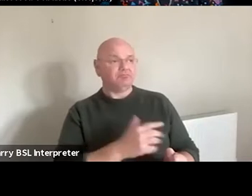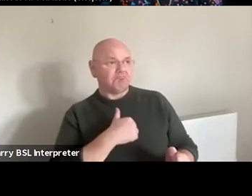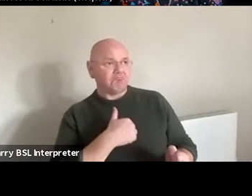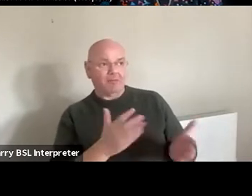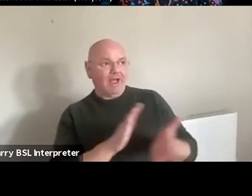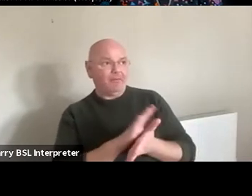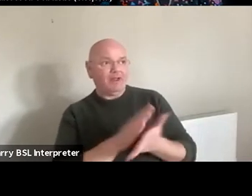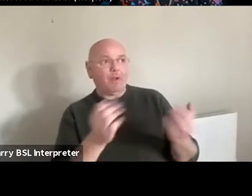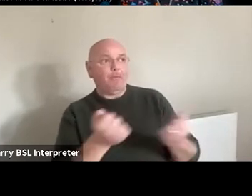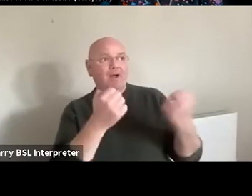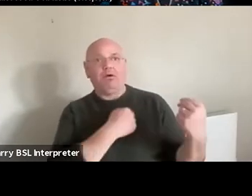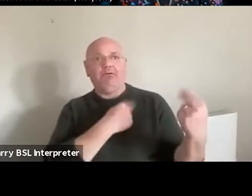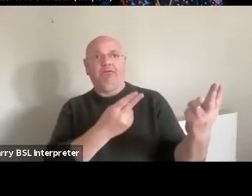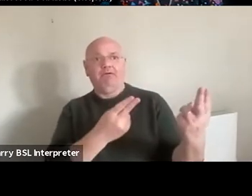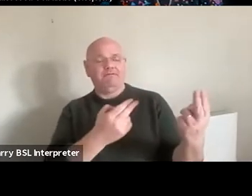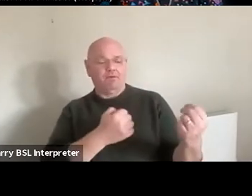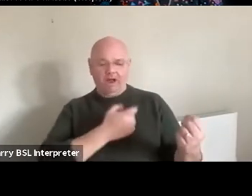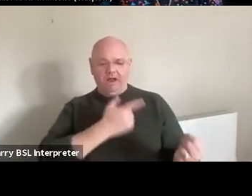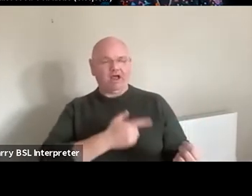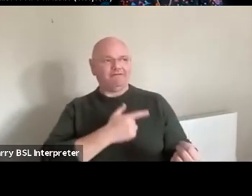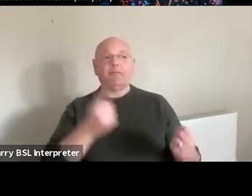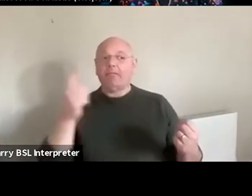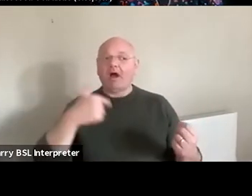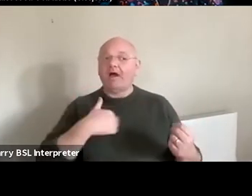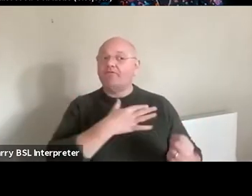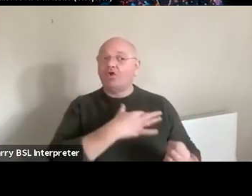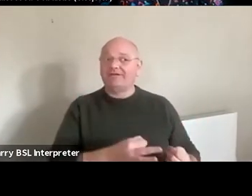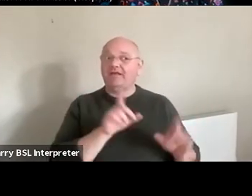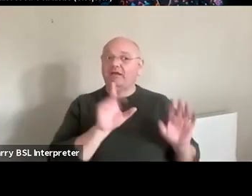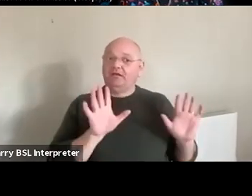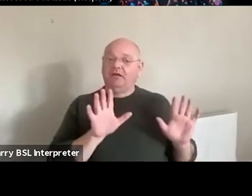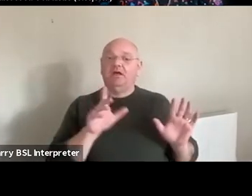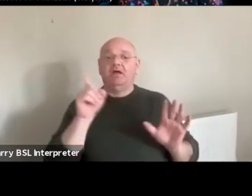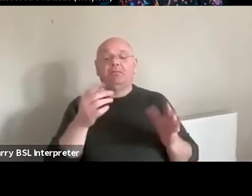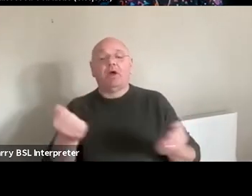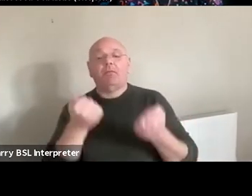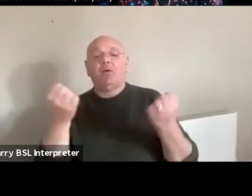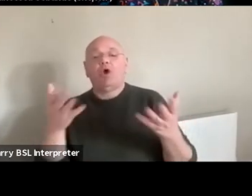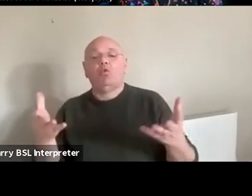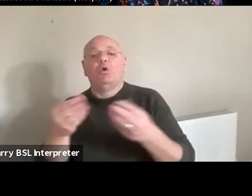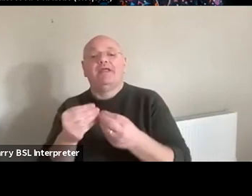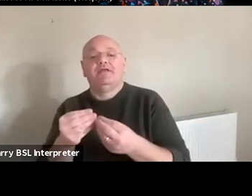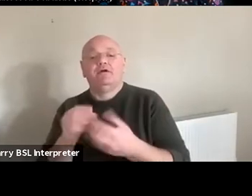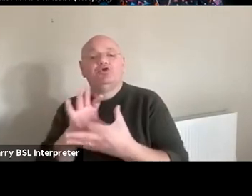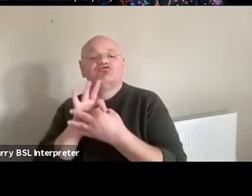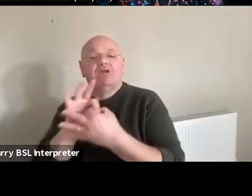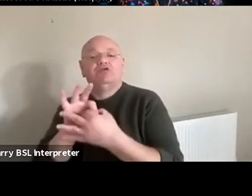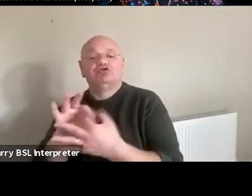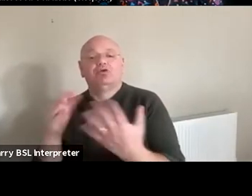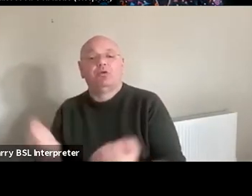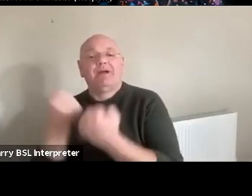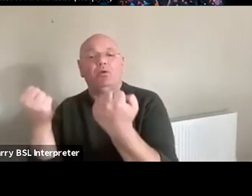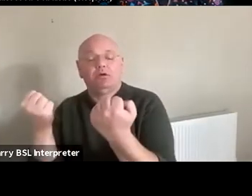example. But I volunteer for that. But the power with, the relational power, coming, that whole thing